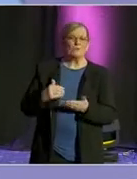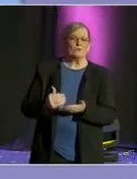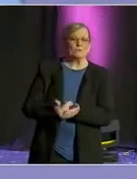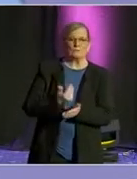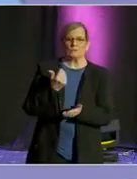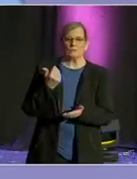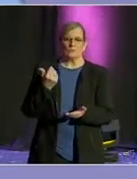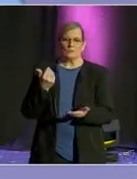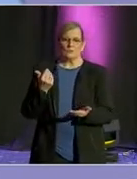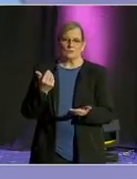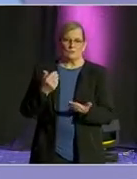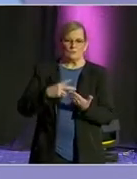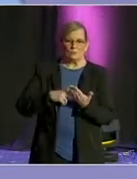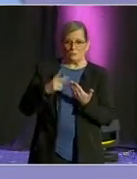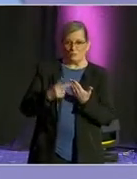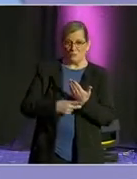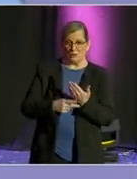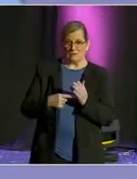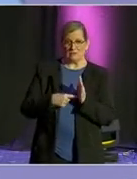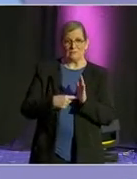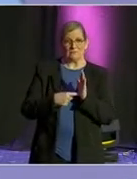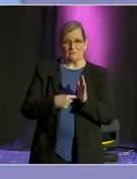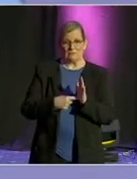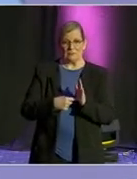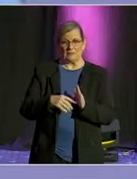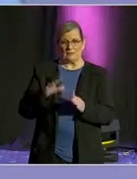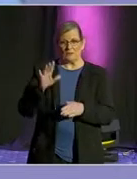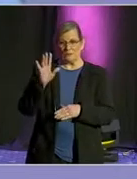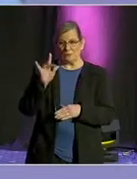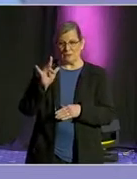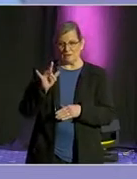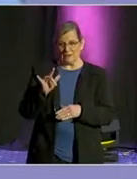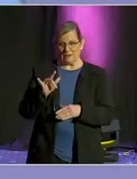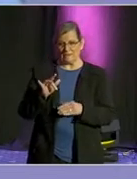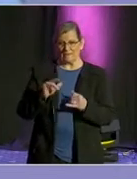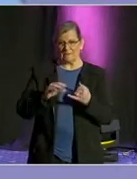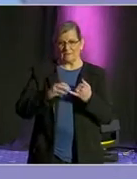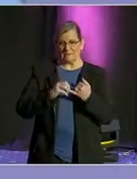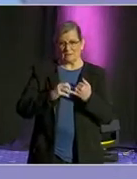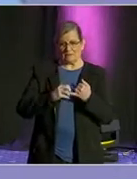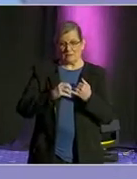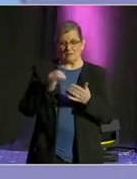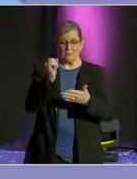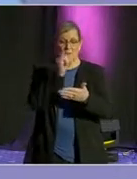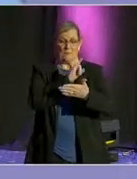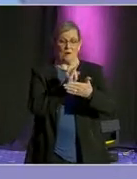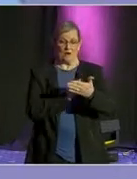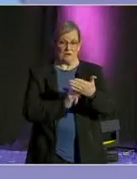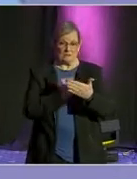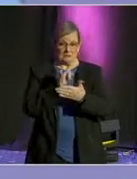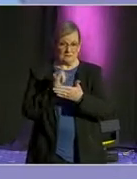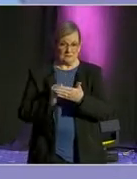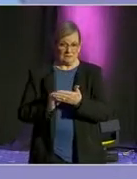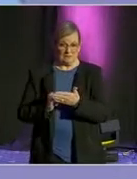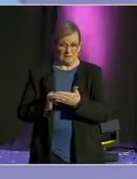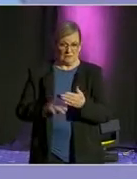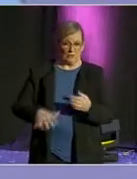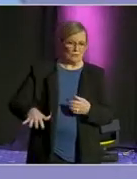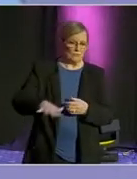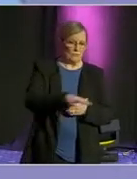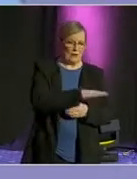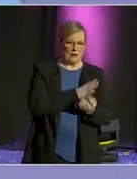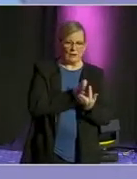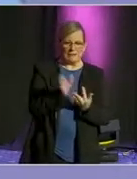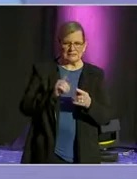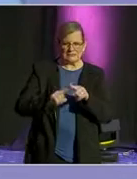of 25 blossom art sculptures in all 8 wards of the city and surrounding areas, each creatively